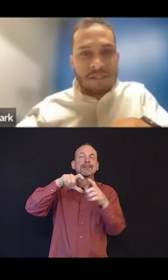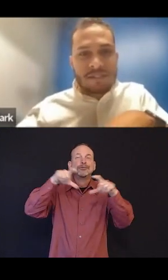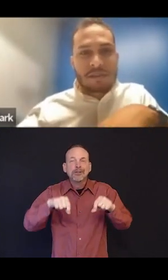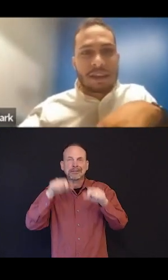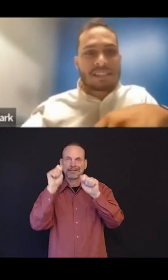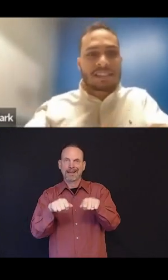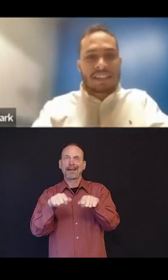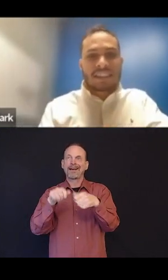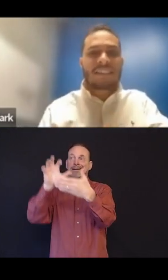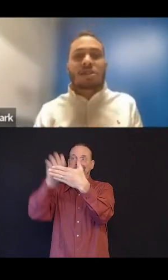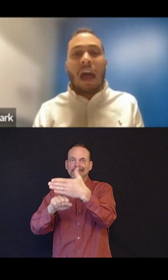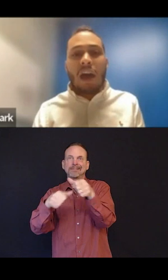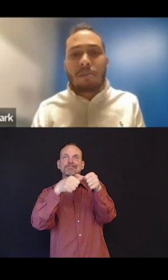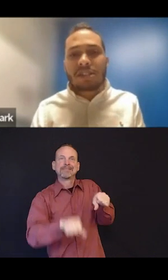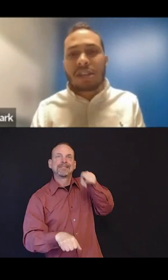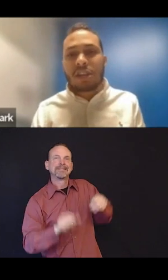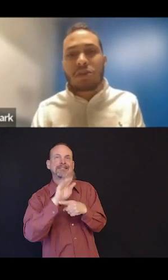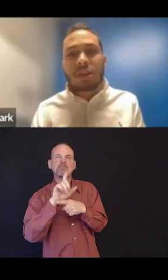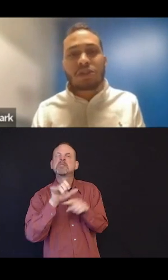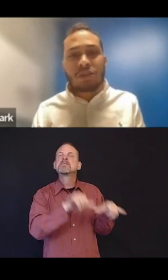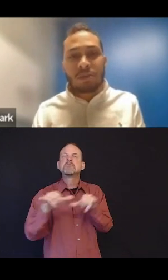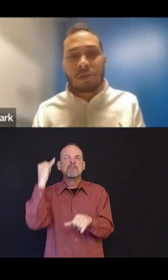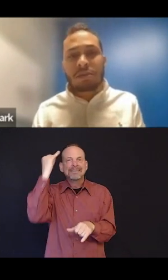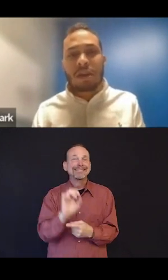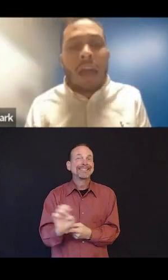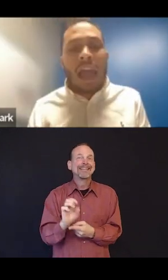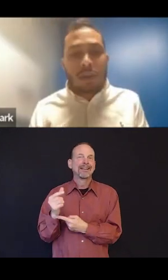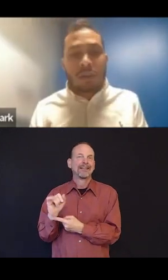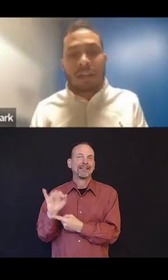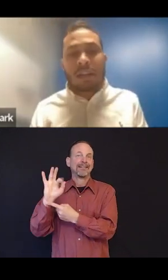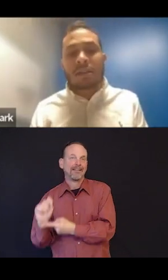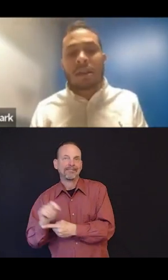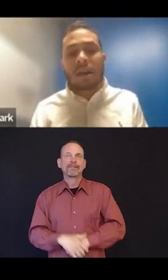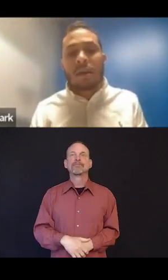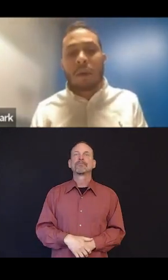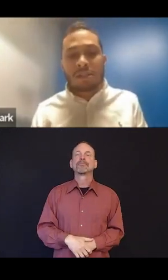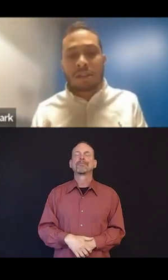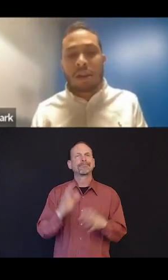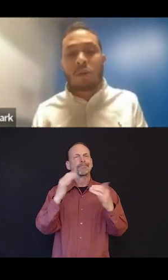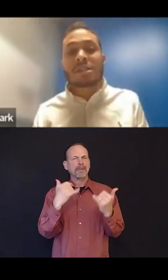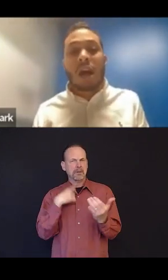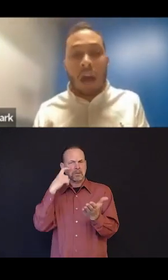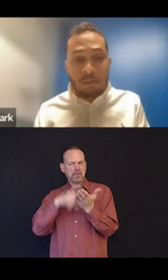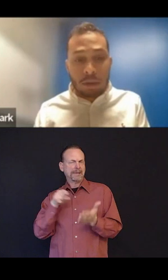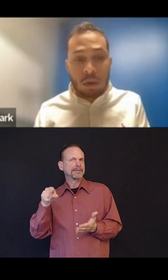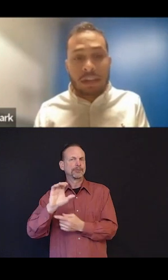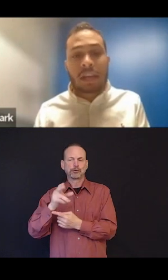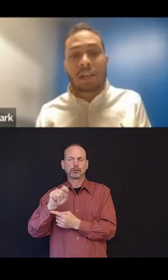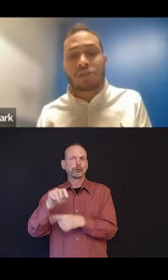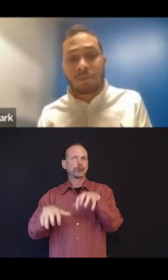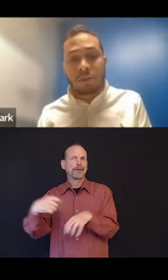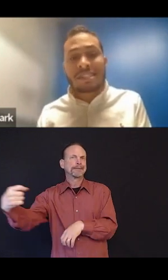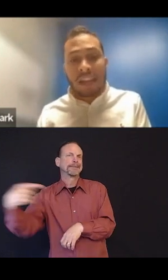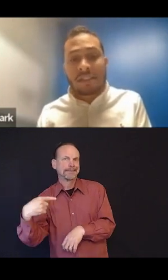chat's got 15 messages in it. So how much can you contribute? Annually, a person who is unemployed